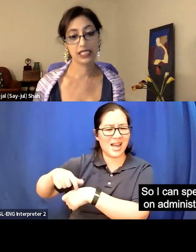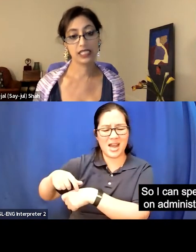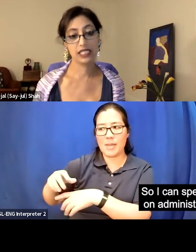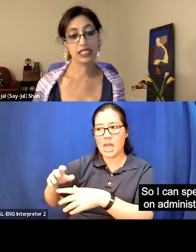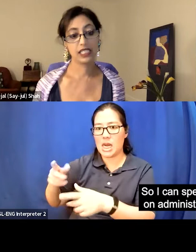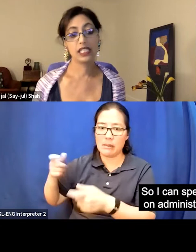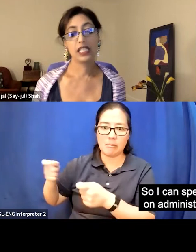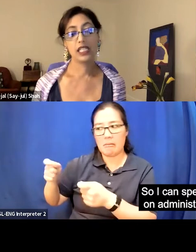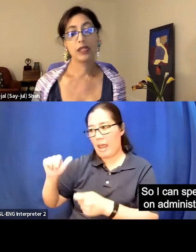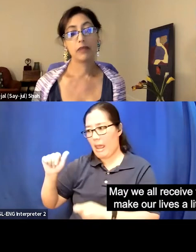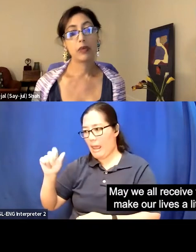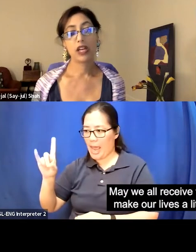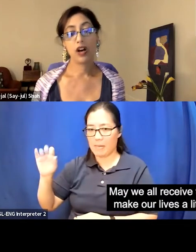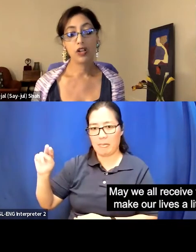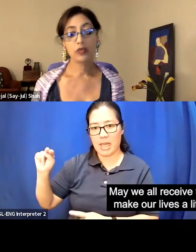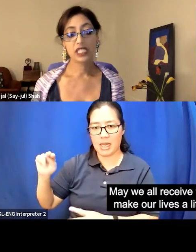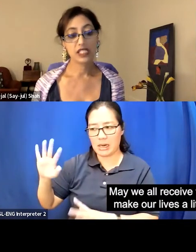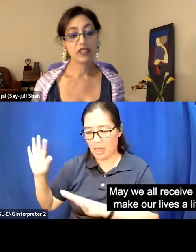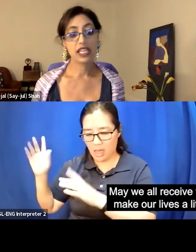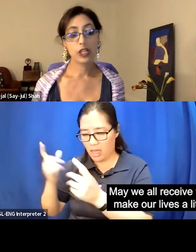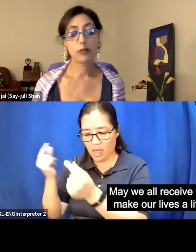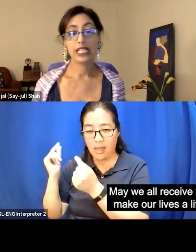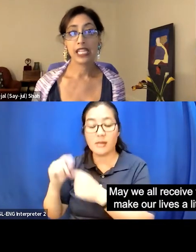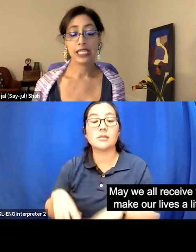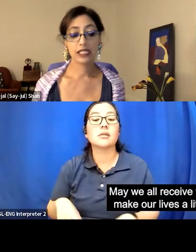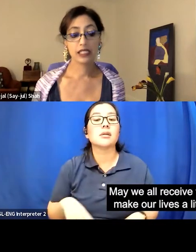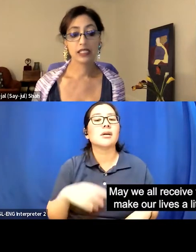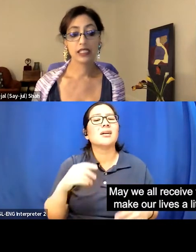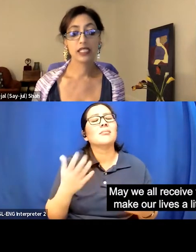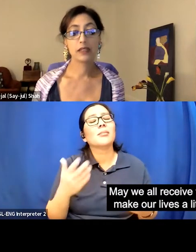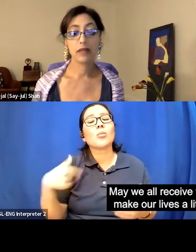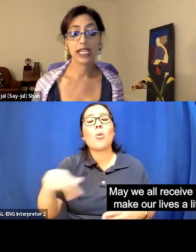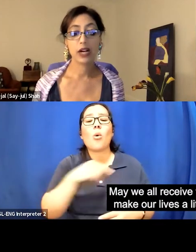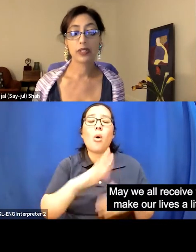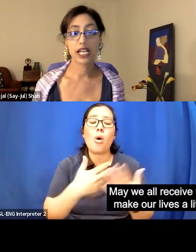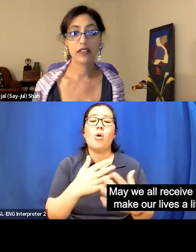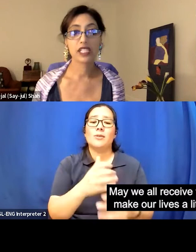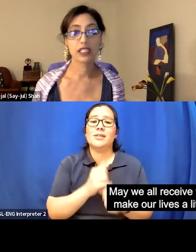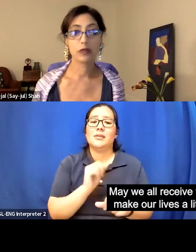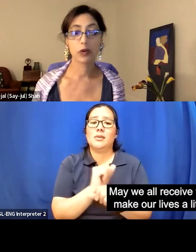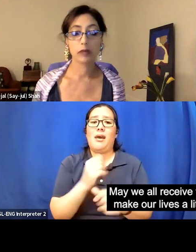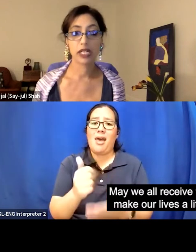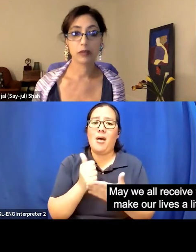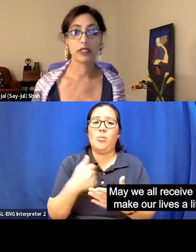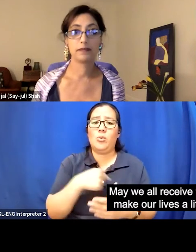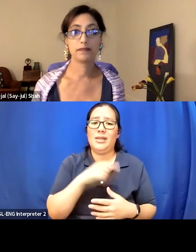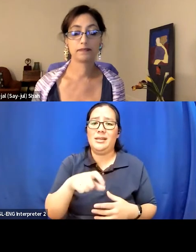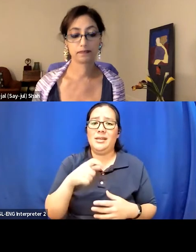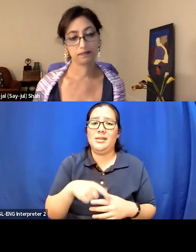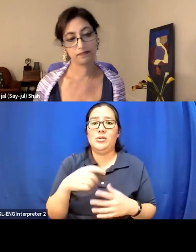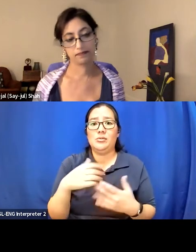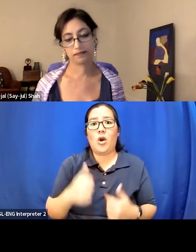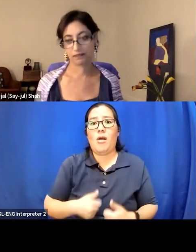tasks. May we all receive the help we need to make our lives a little more bearable.